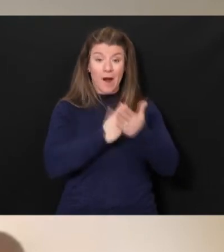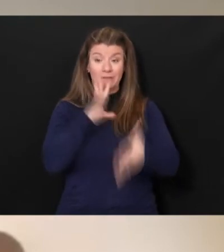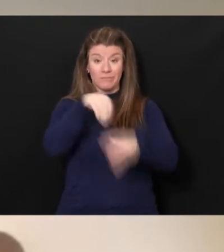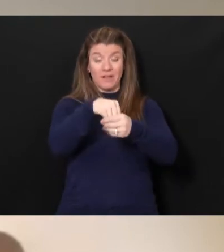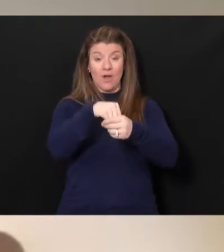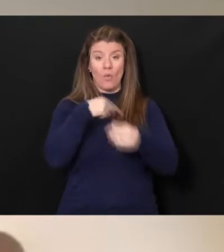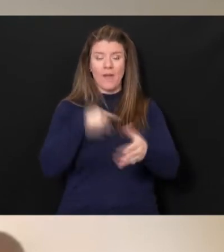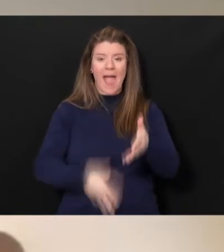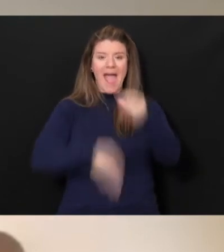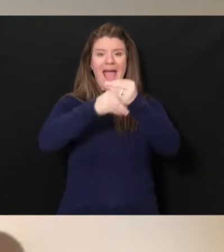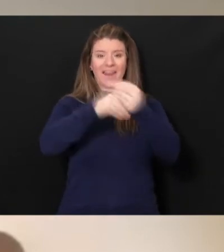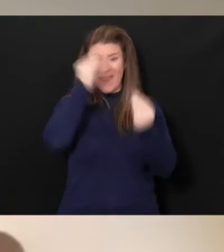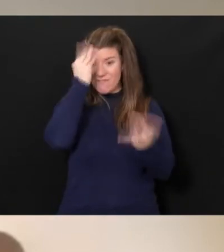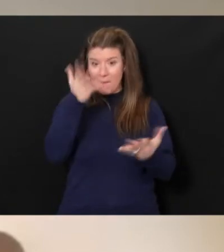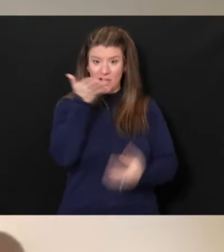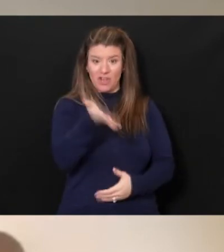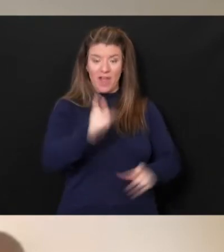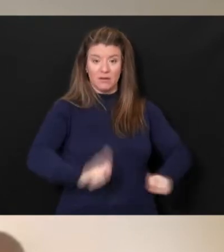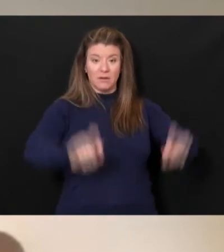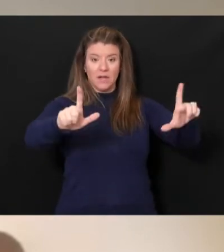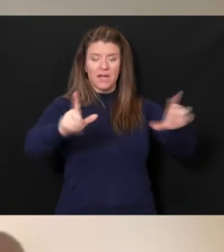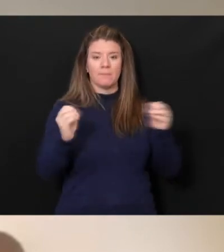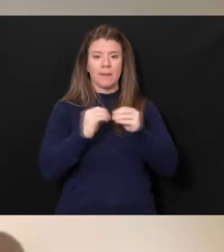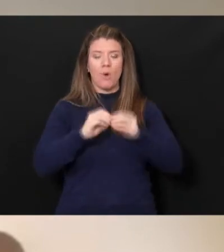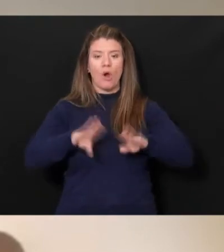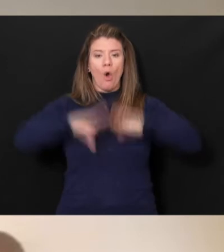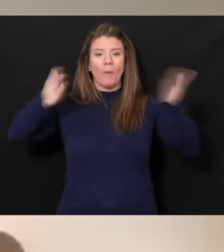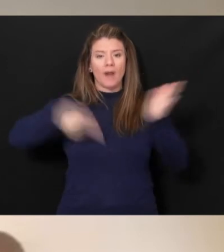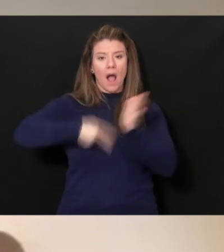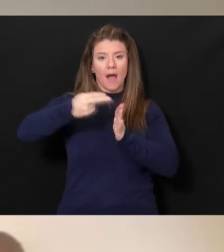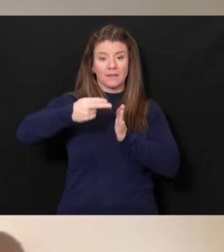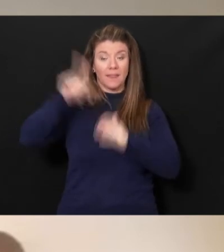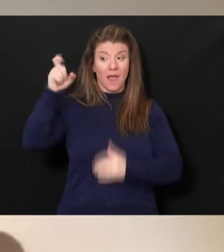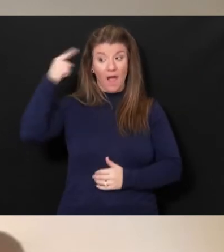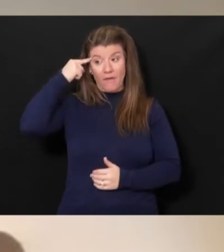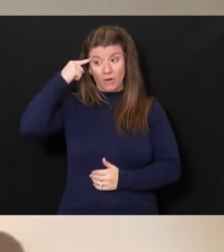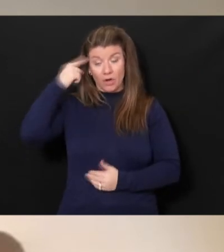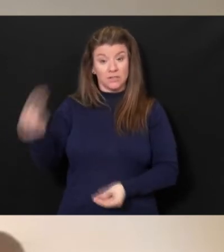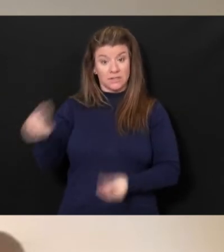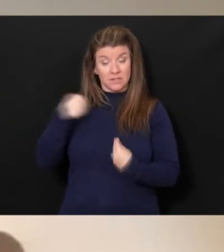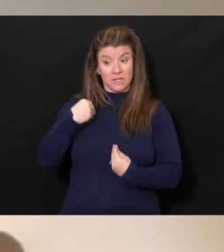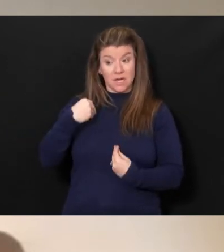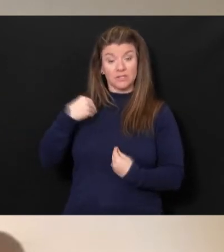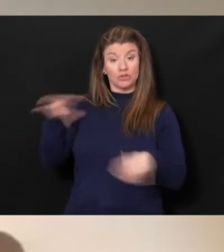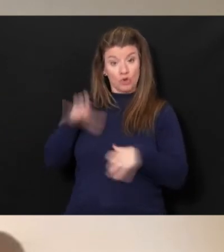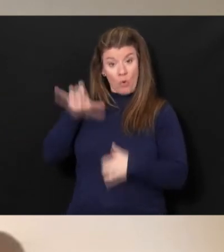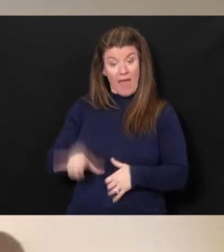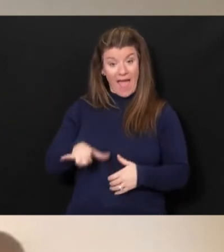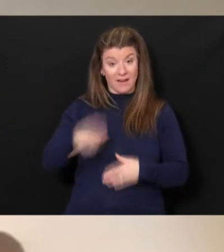the data up there was to be more transparent. The governor pressed us to do